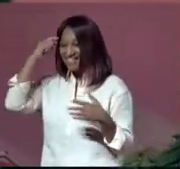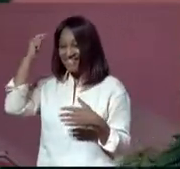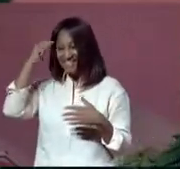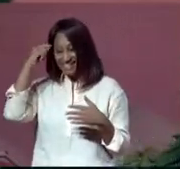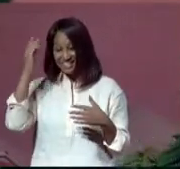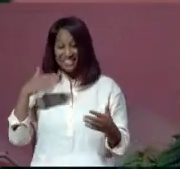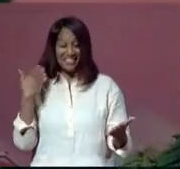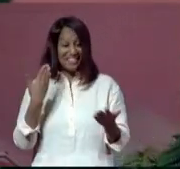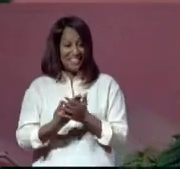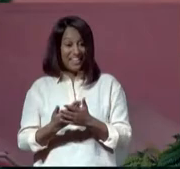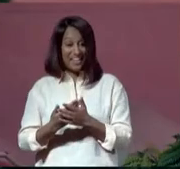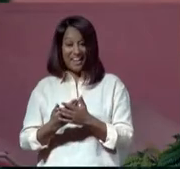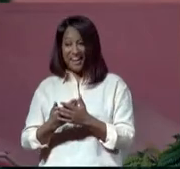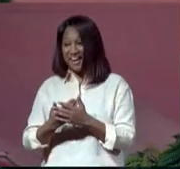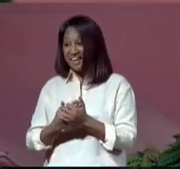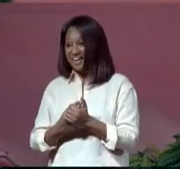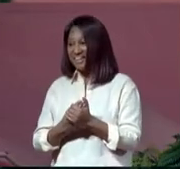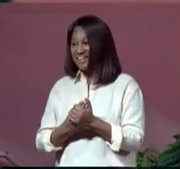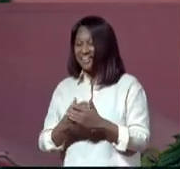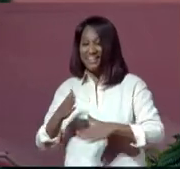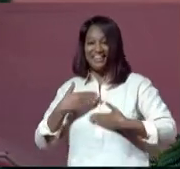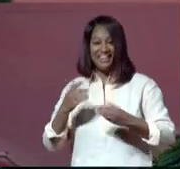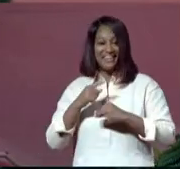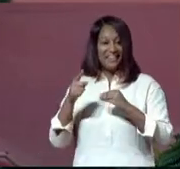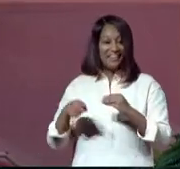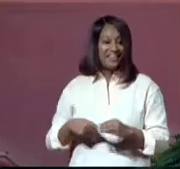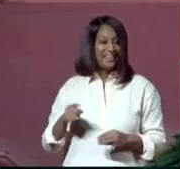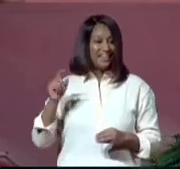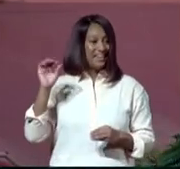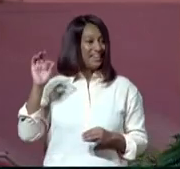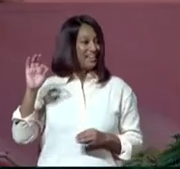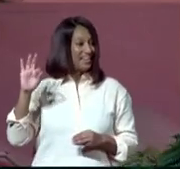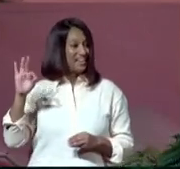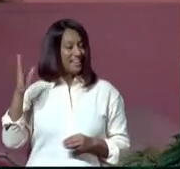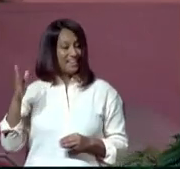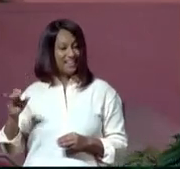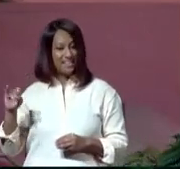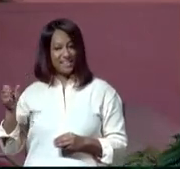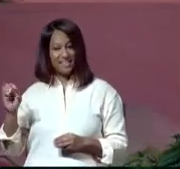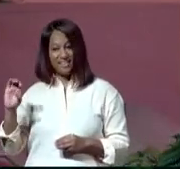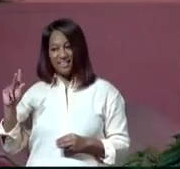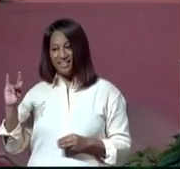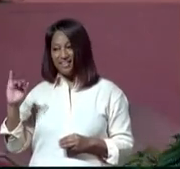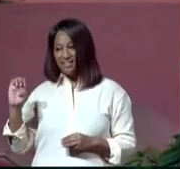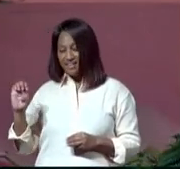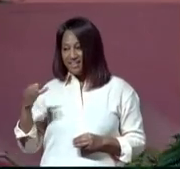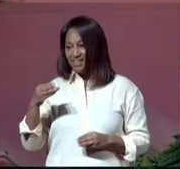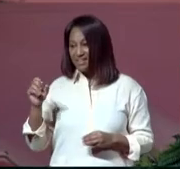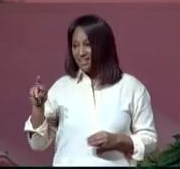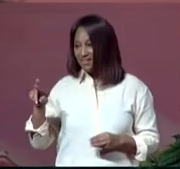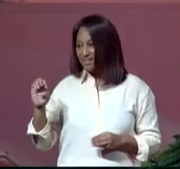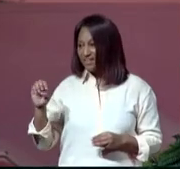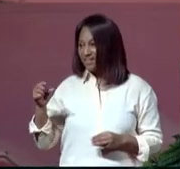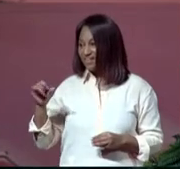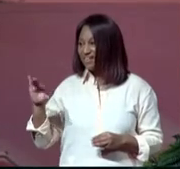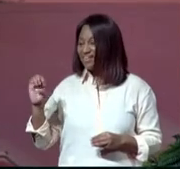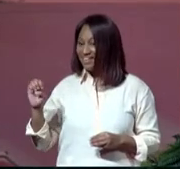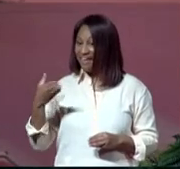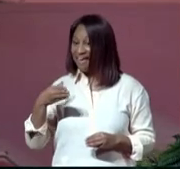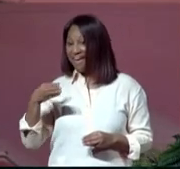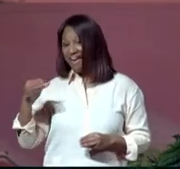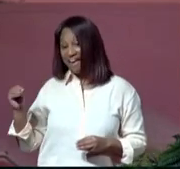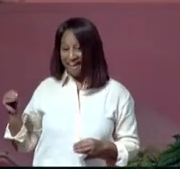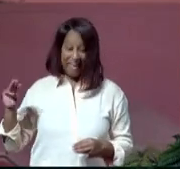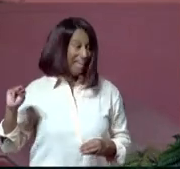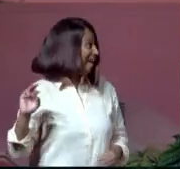about Pastor Jackie tomorrow and Pastor Reggie on Tuesday, and then my boy Marcus D. Cosby